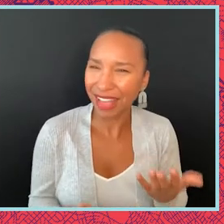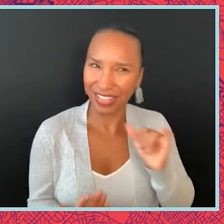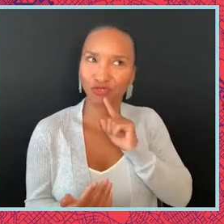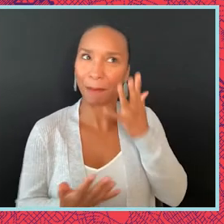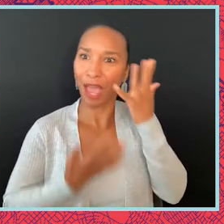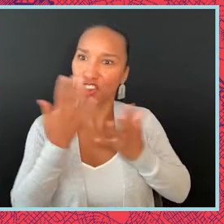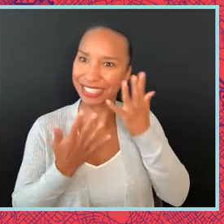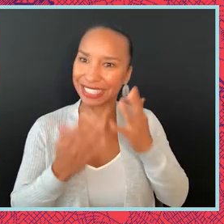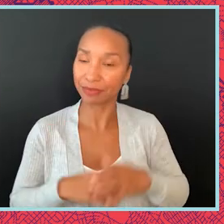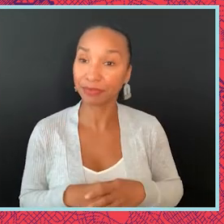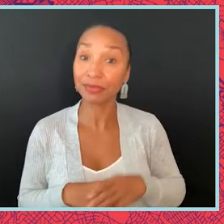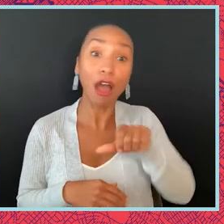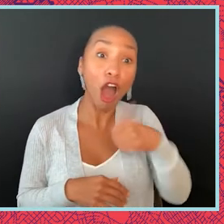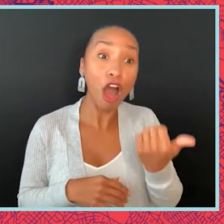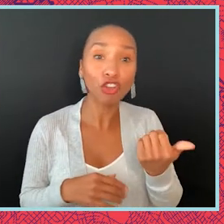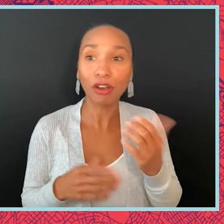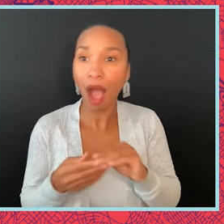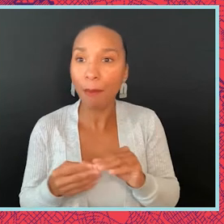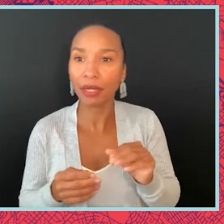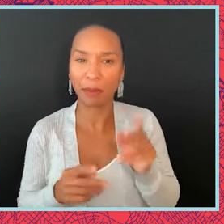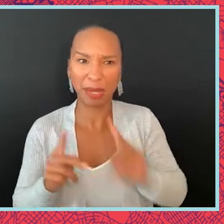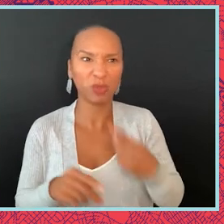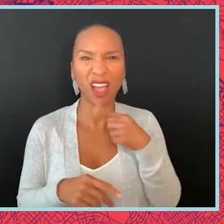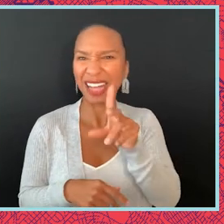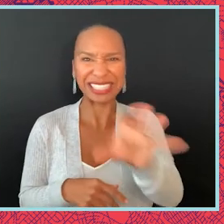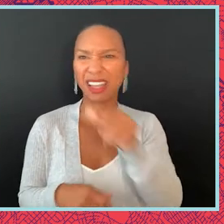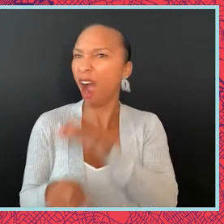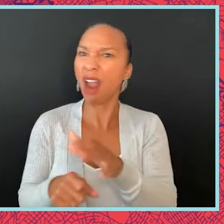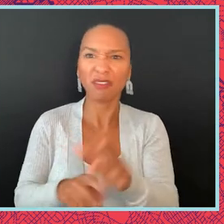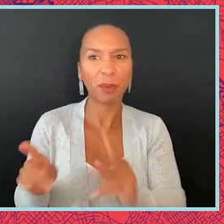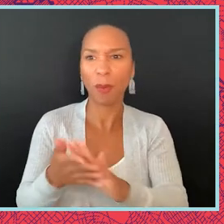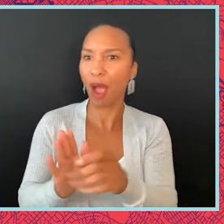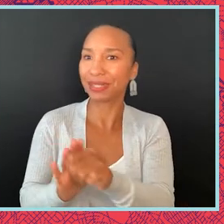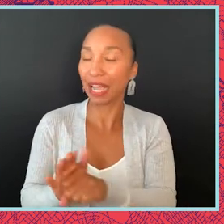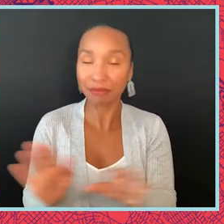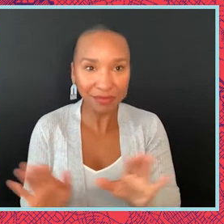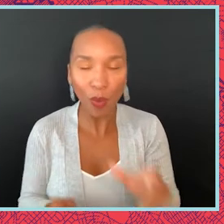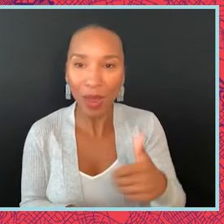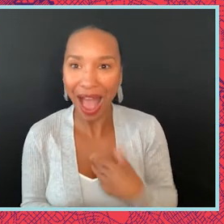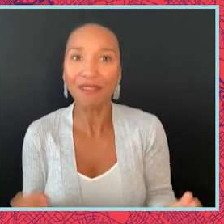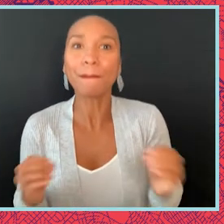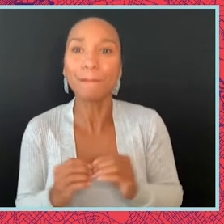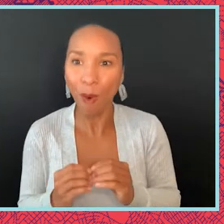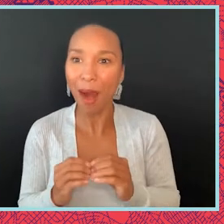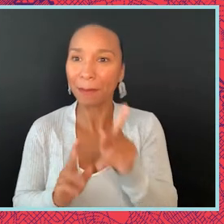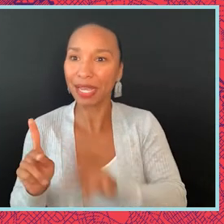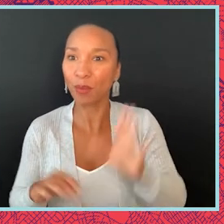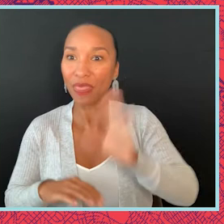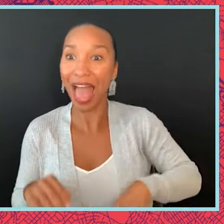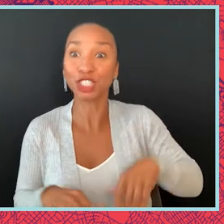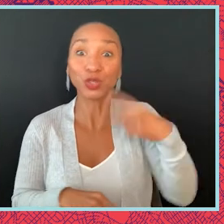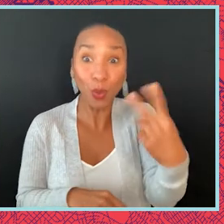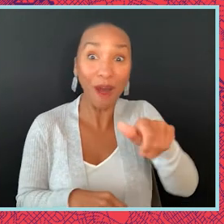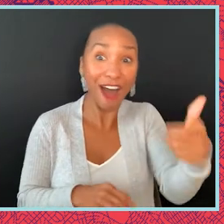embarrassing. The other thing I'll say is that people will say, well, D.C. doesn't have enough people to be a state. But in fact, we have more people than